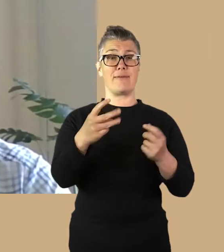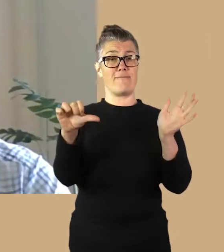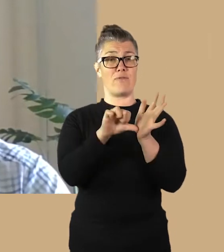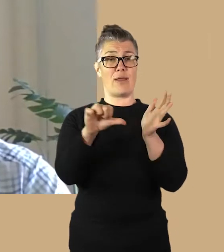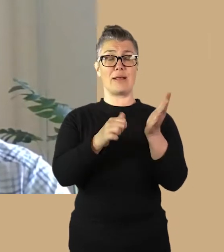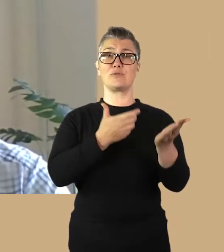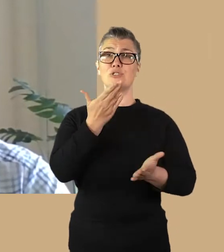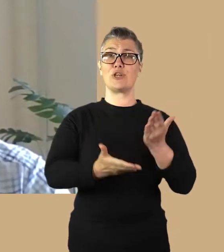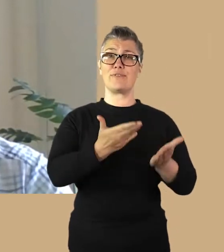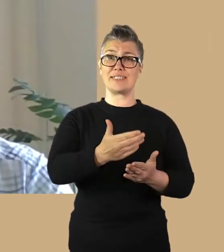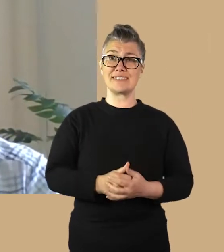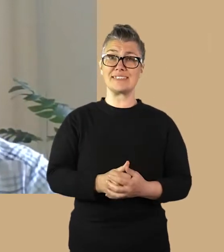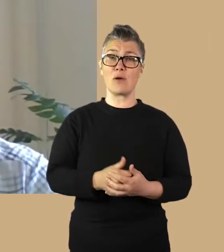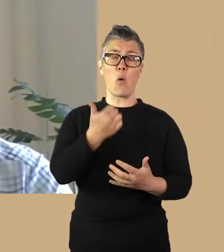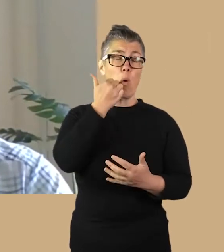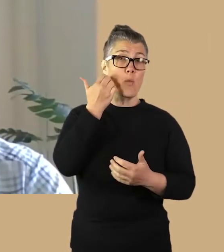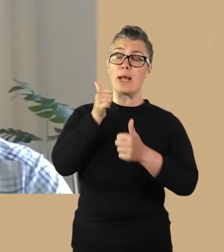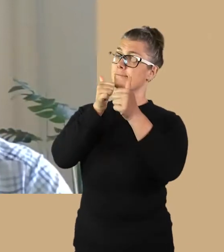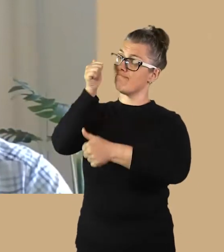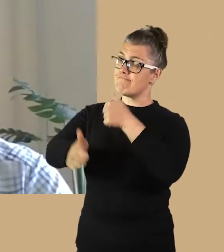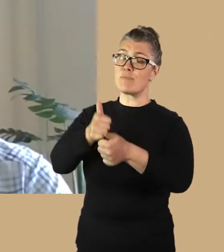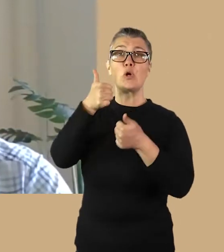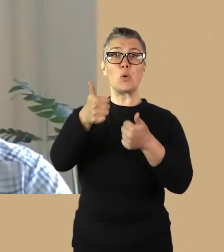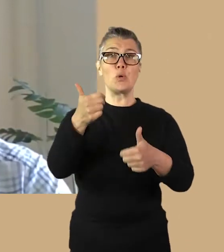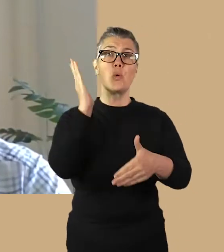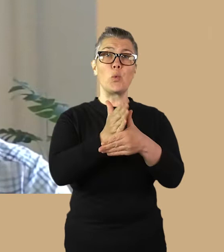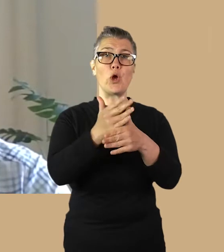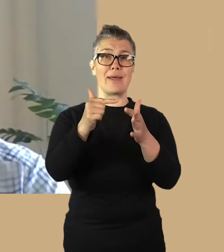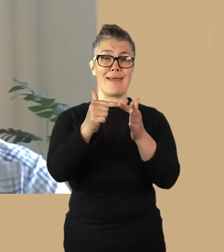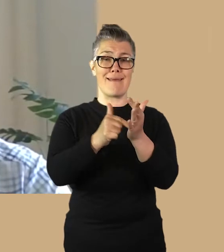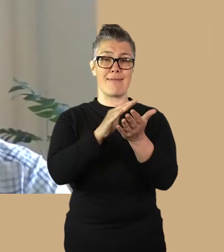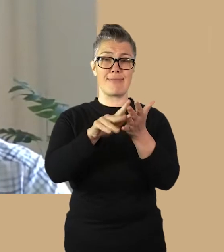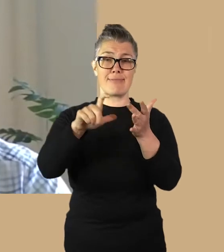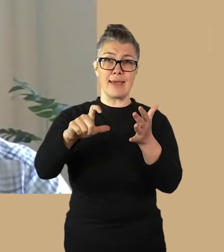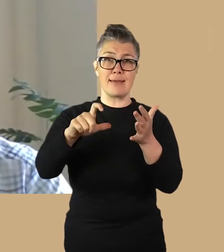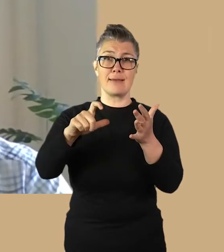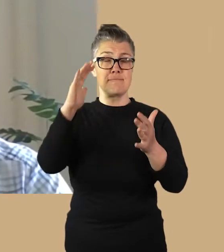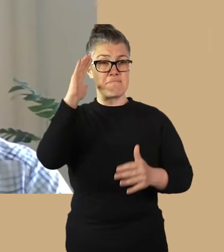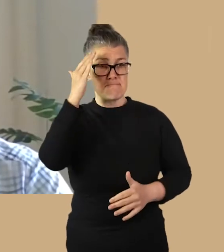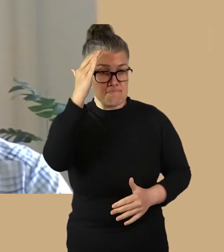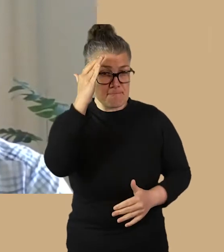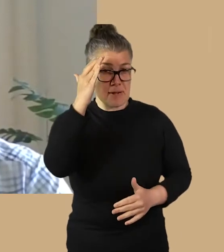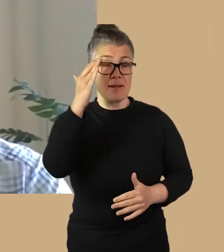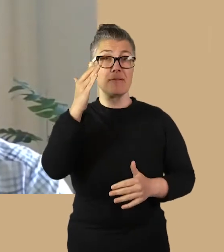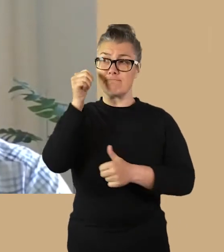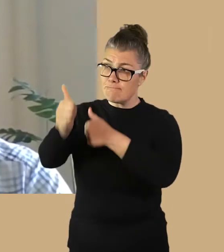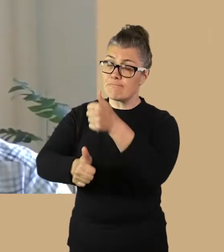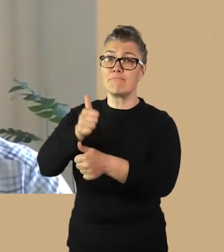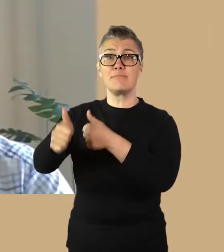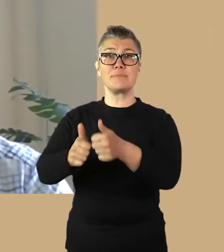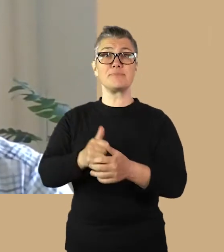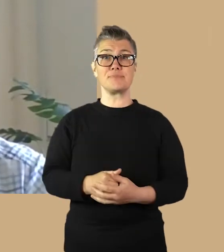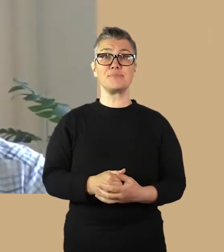in Financial Service. While Ms. Lee was consistently praised for her good work ethic, quick thinking, and creative